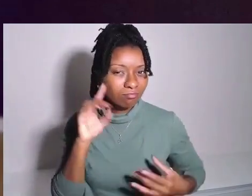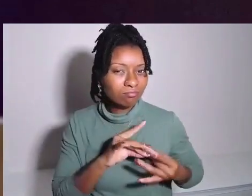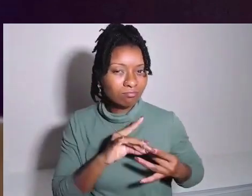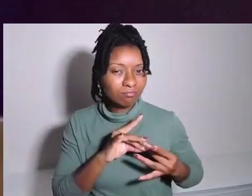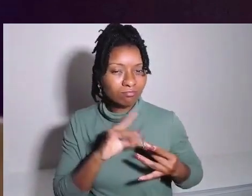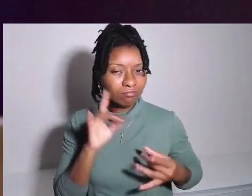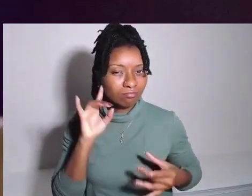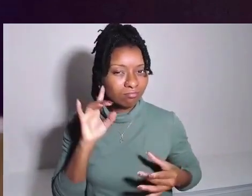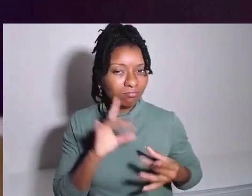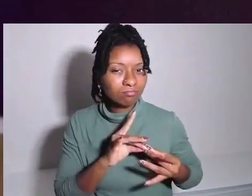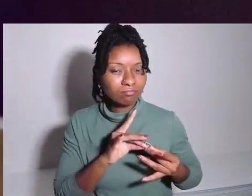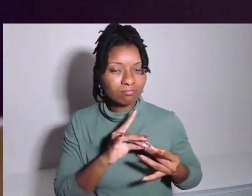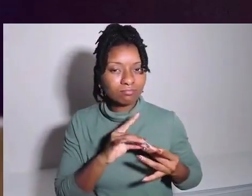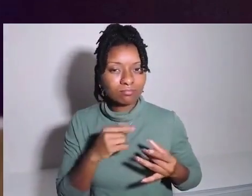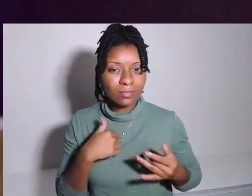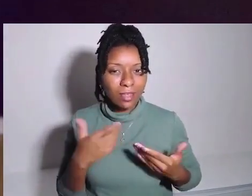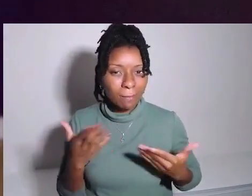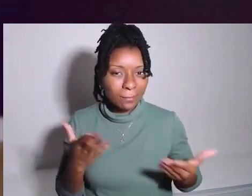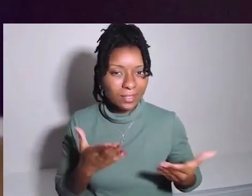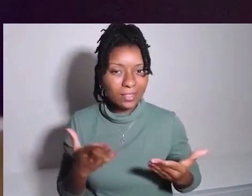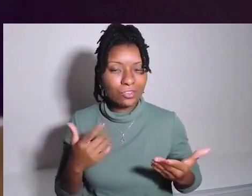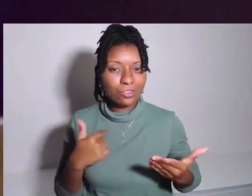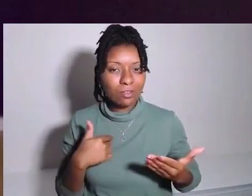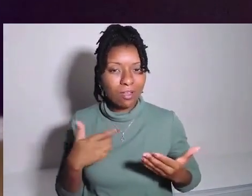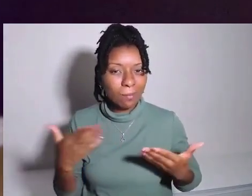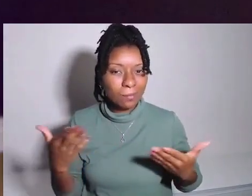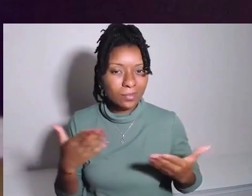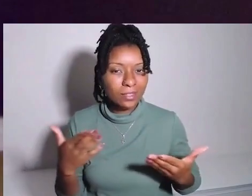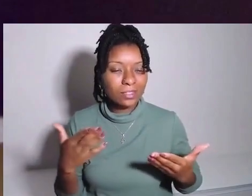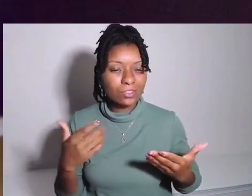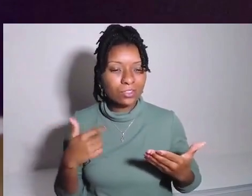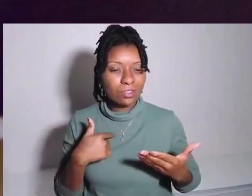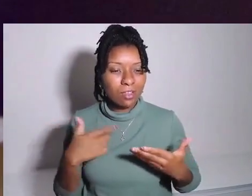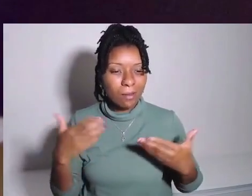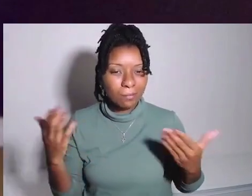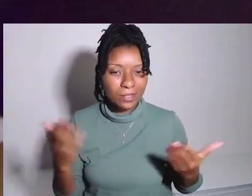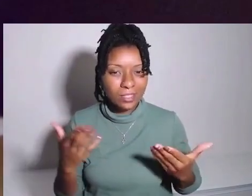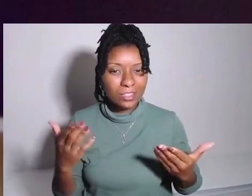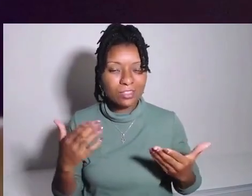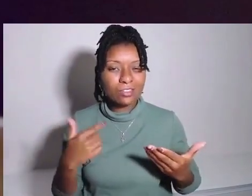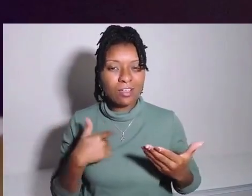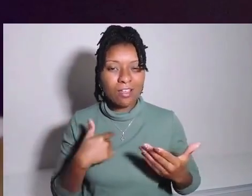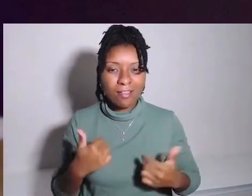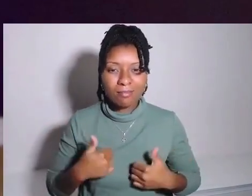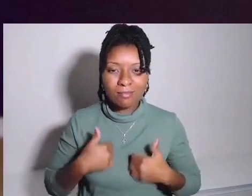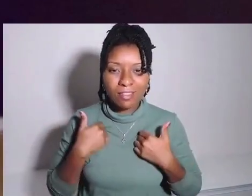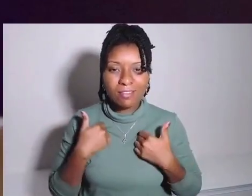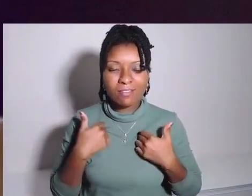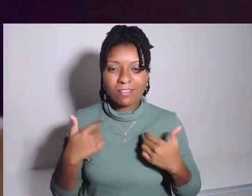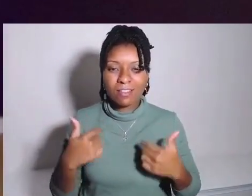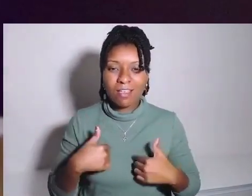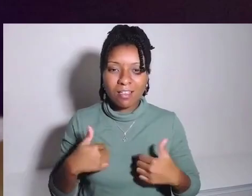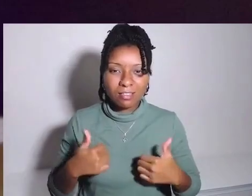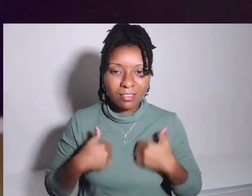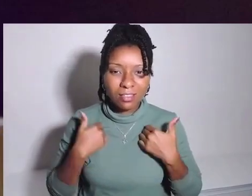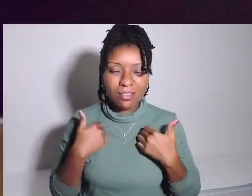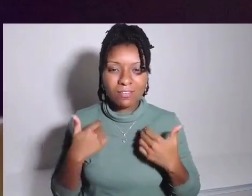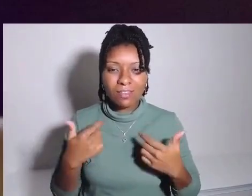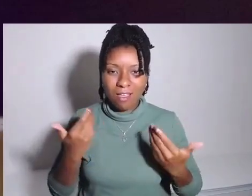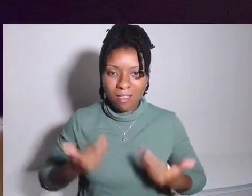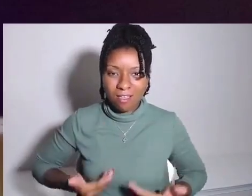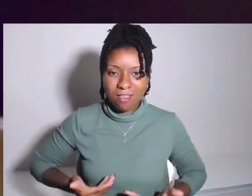I'm here, I'm here, I'm here, I'm here. I live, I live, I